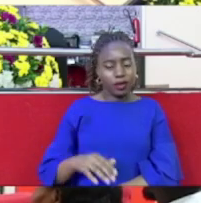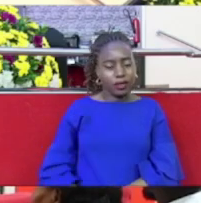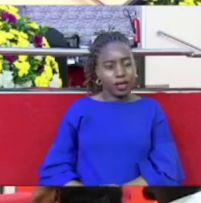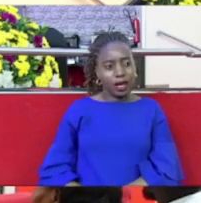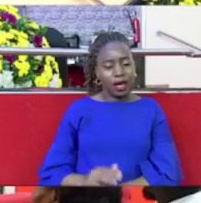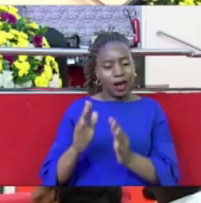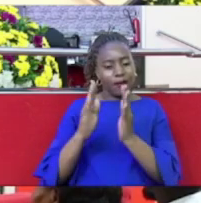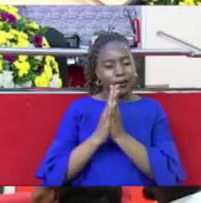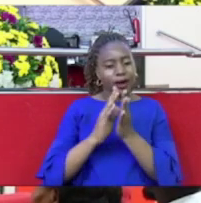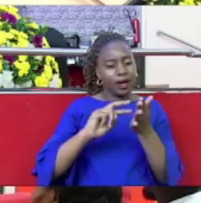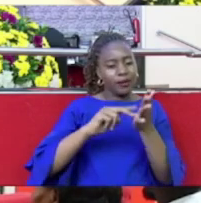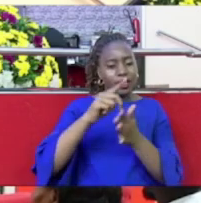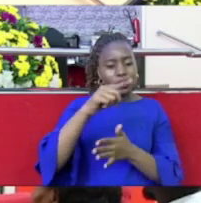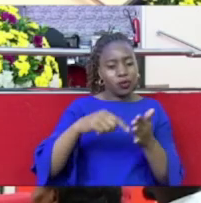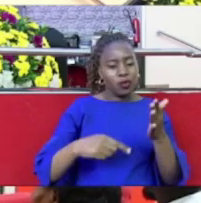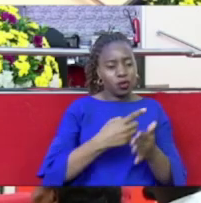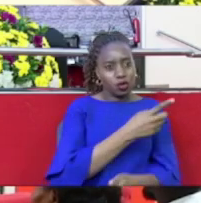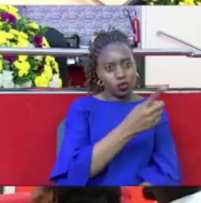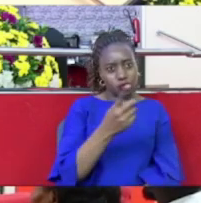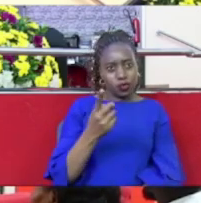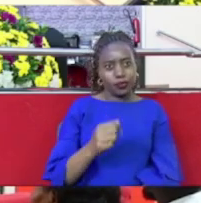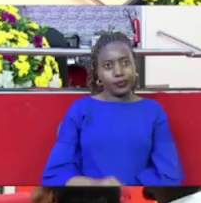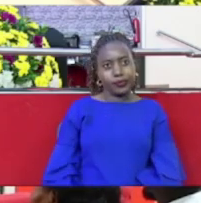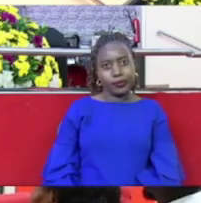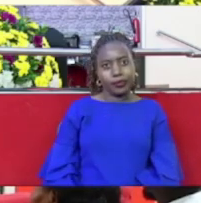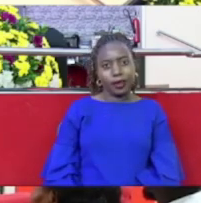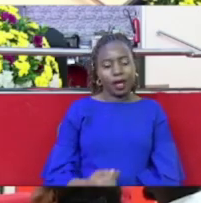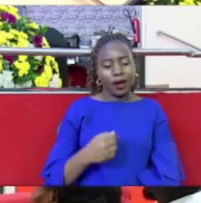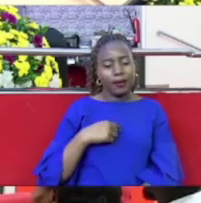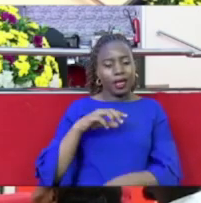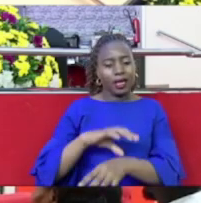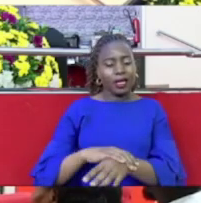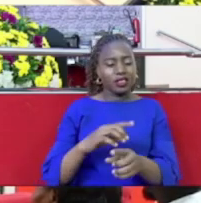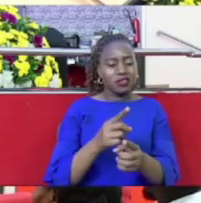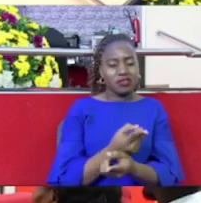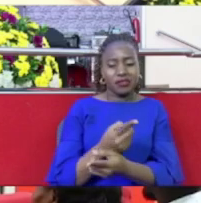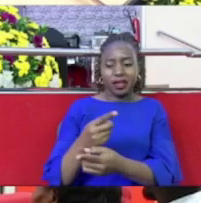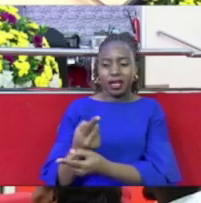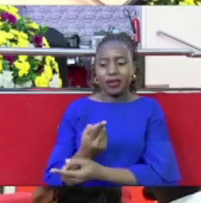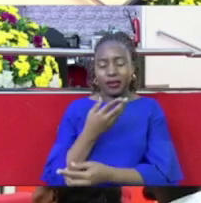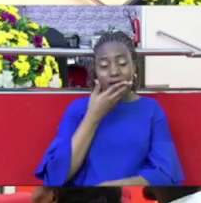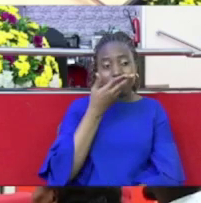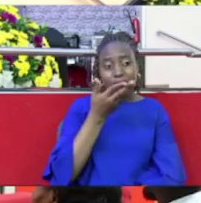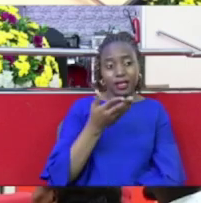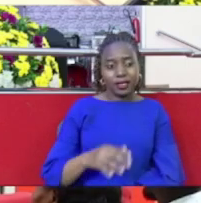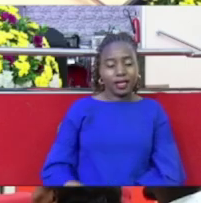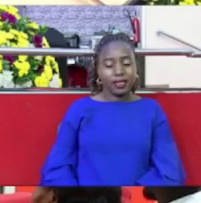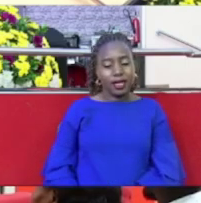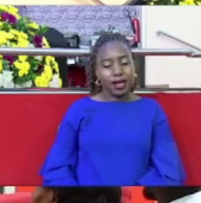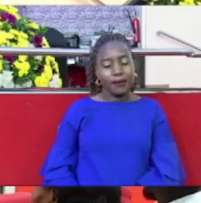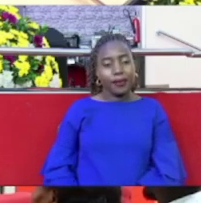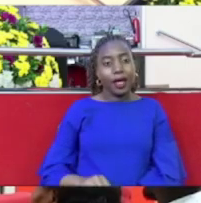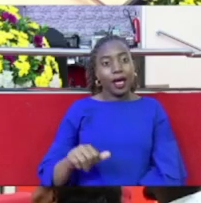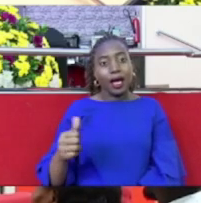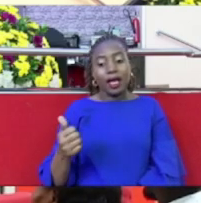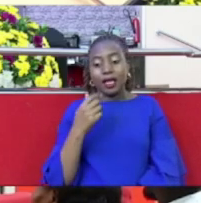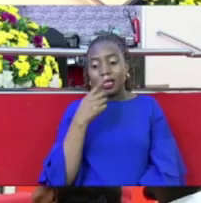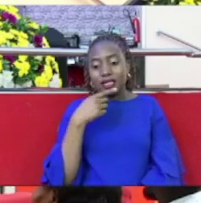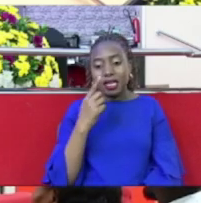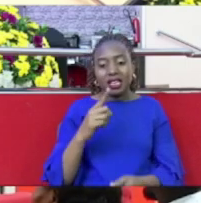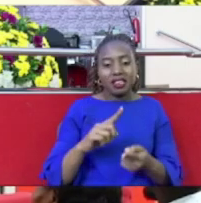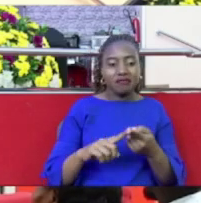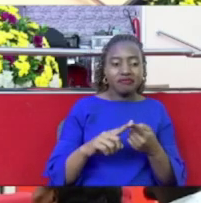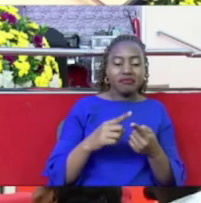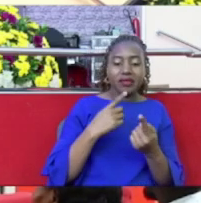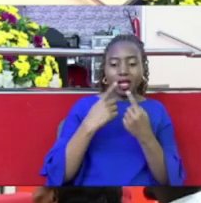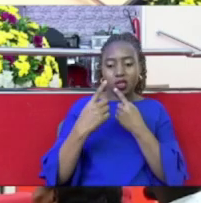prayer to you? Maombi nini ni kwani? Of course several answers came. Kwa kweli majibu kadhaa. Some say is talking to God and wengine wakasema ni